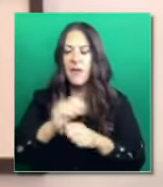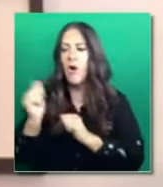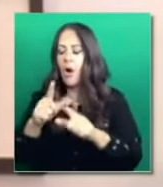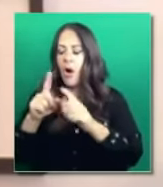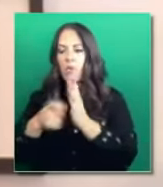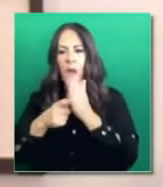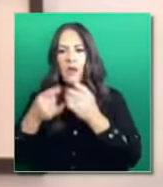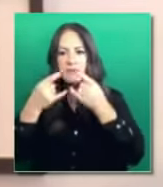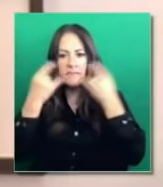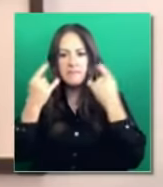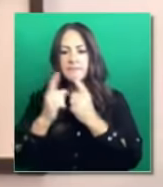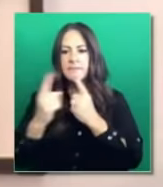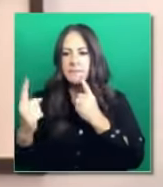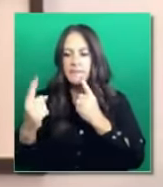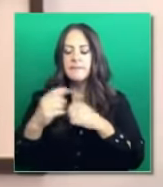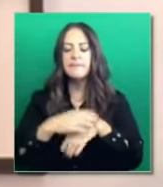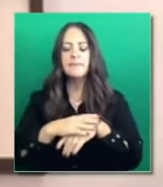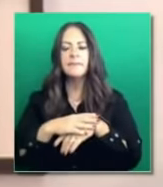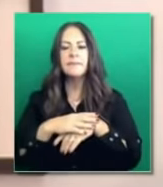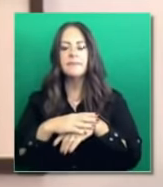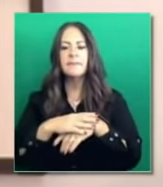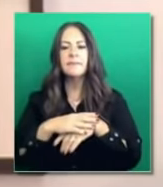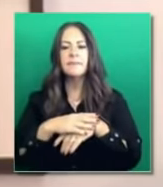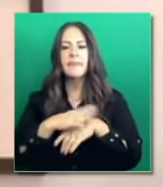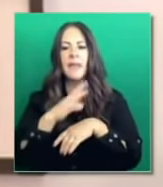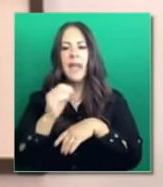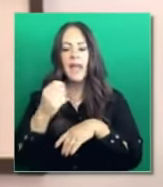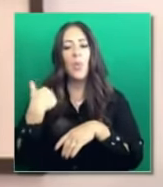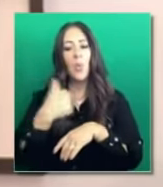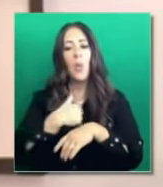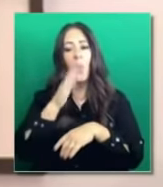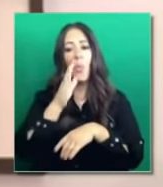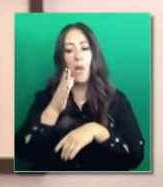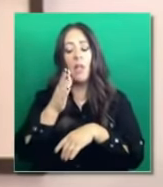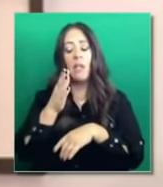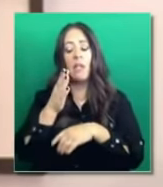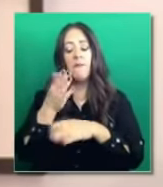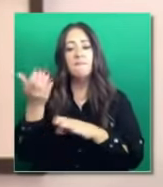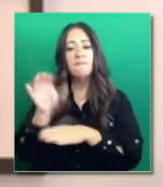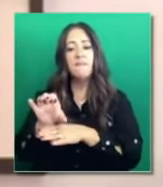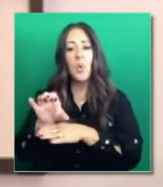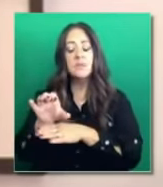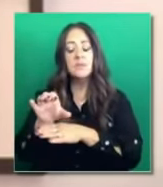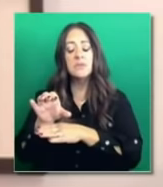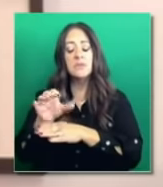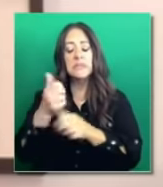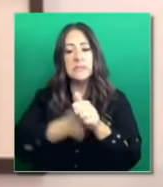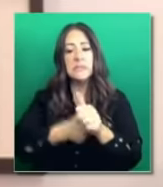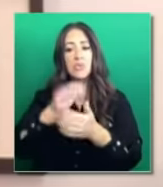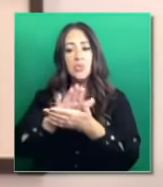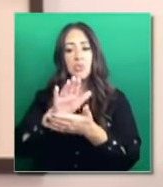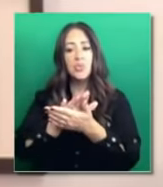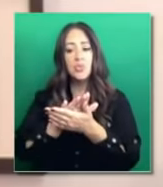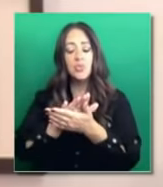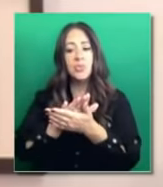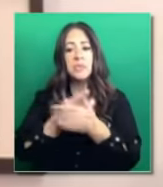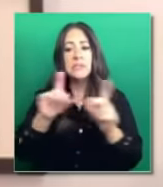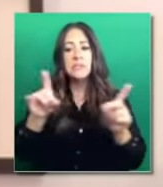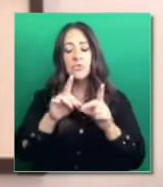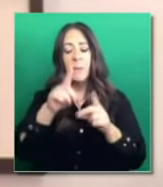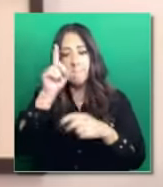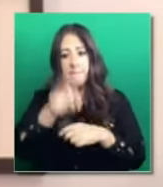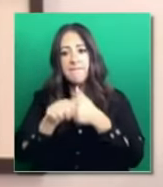maintaining physical distancing. You know, their enforcement will be important to make sure that every single school district is